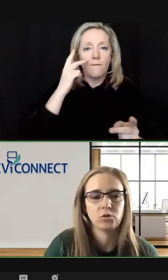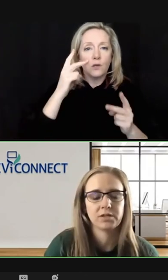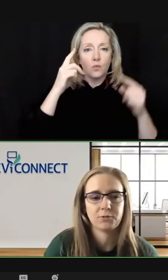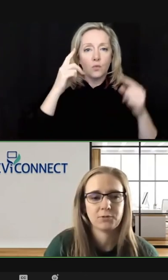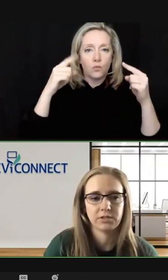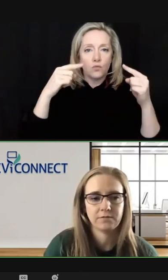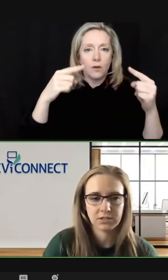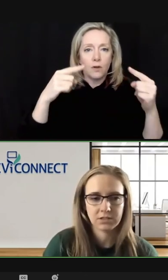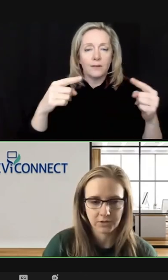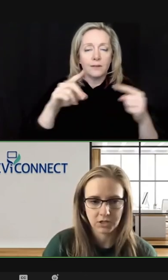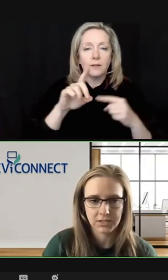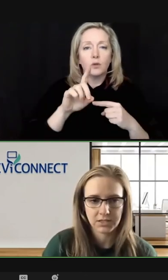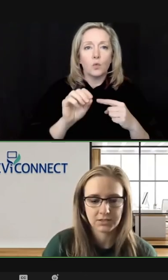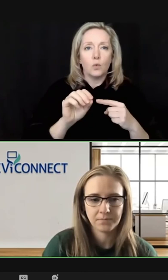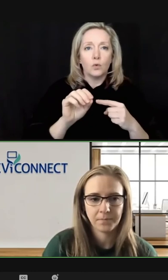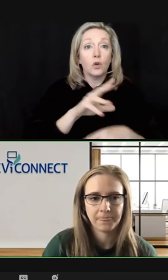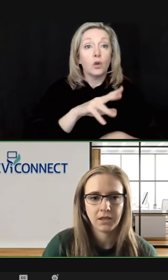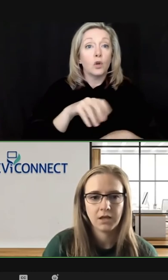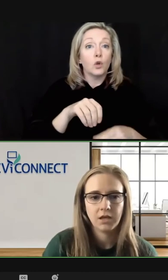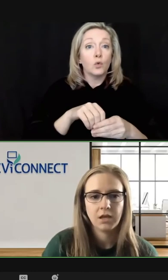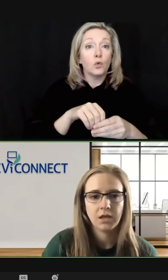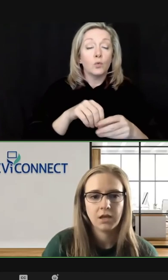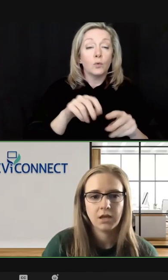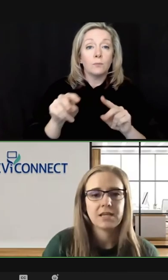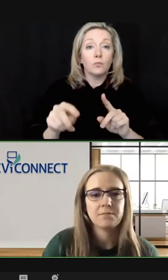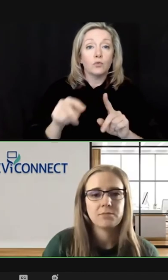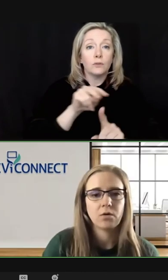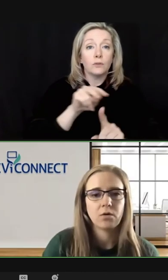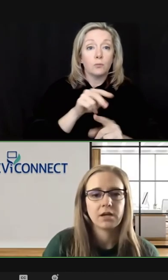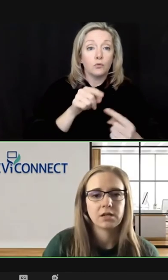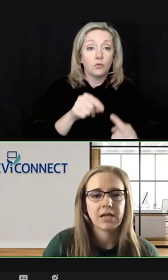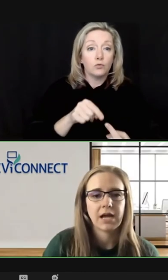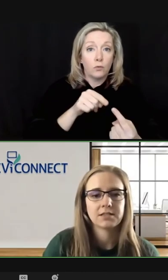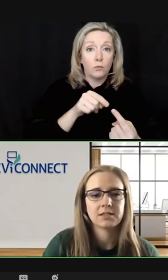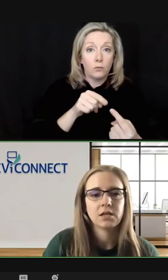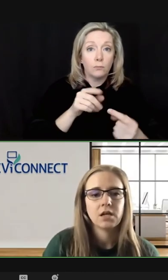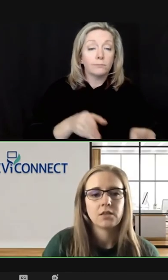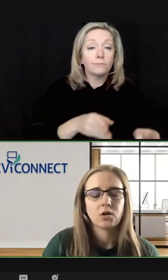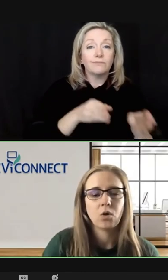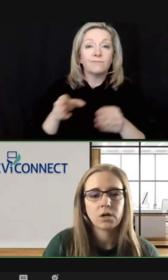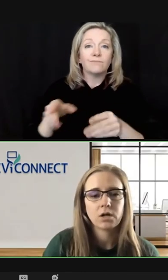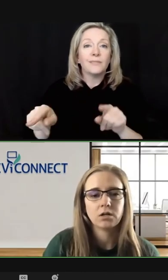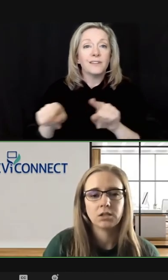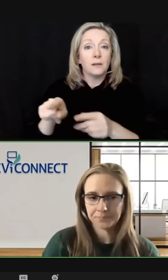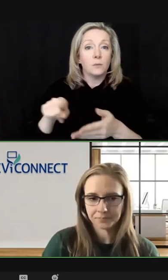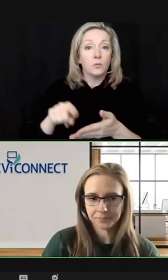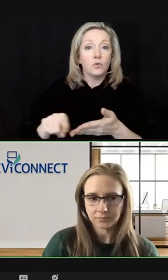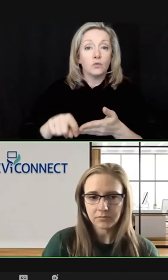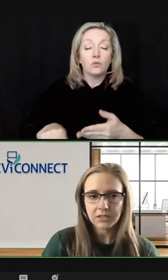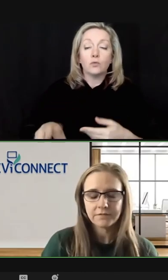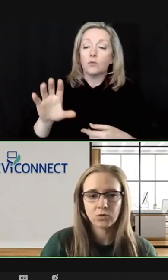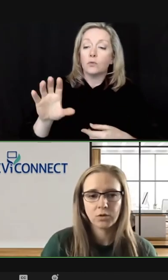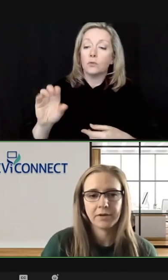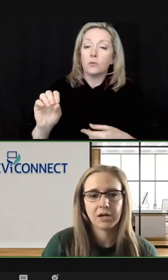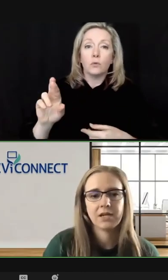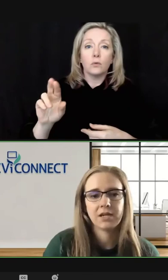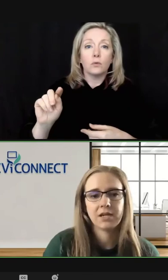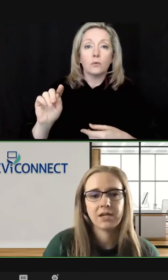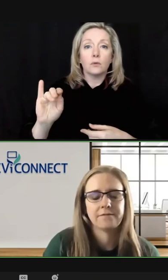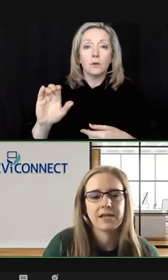with visual perceptual difficulties. To that same note in her text, the cortical